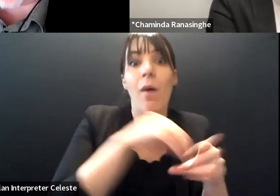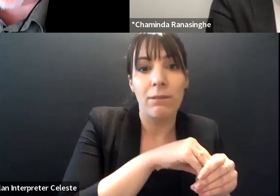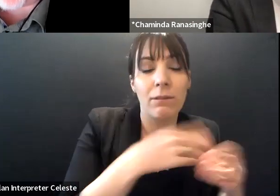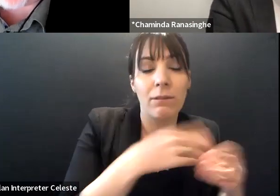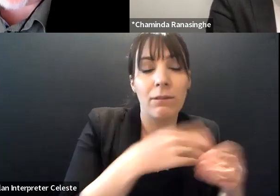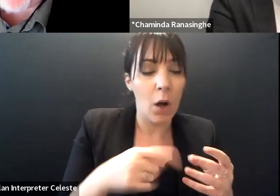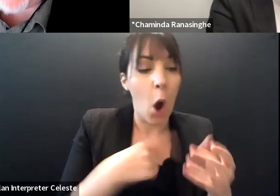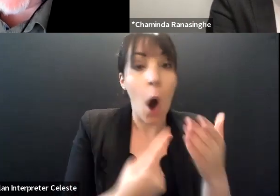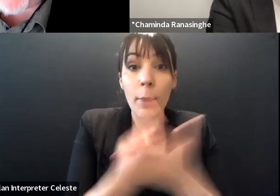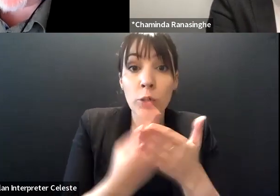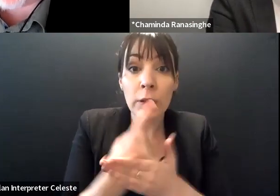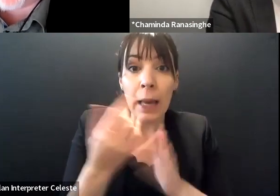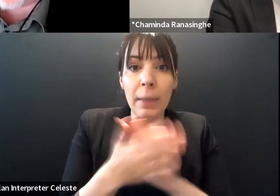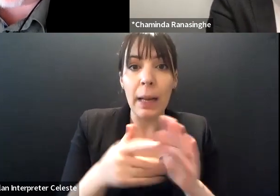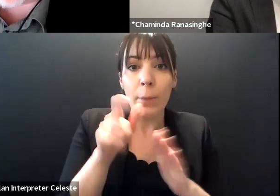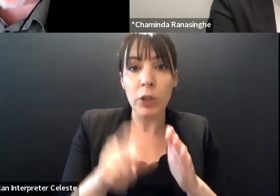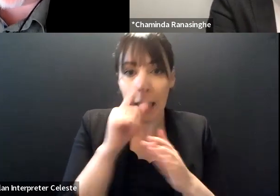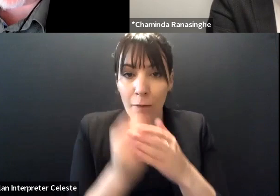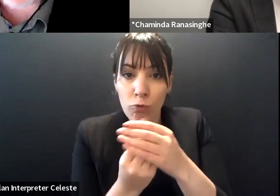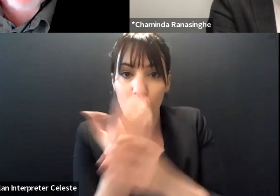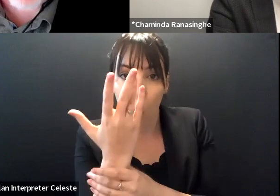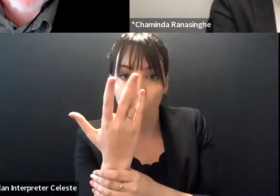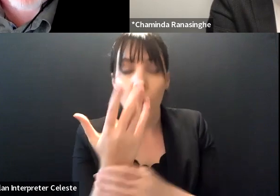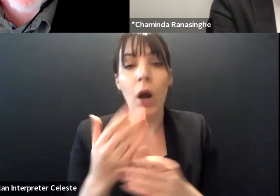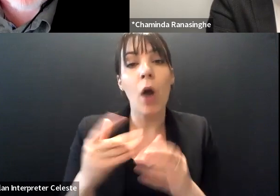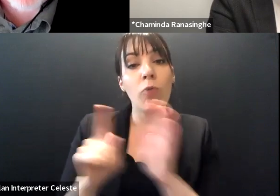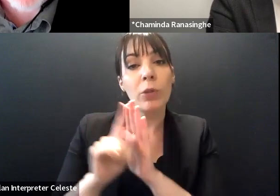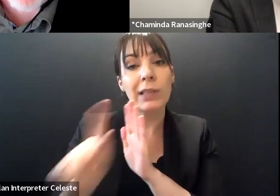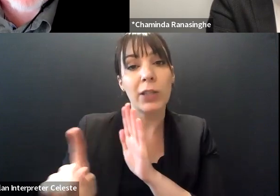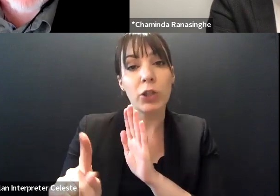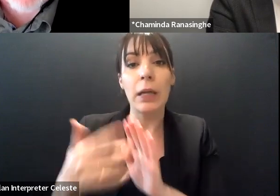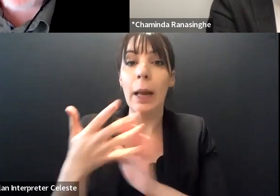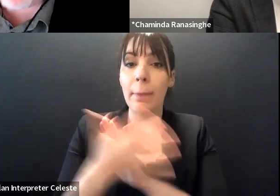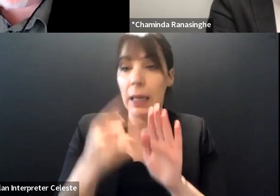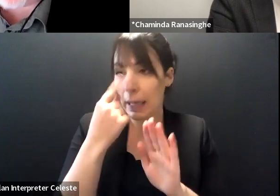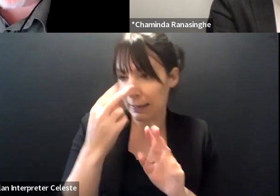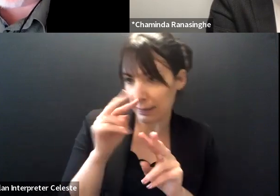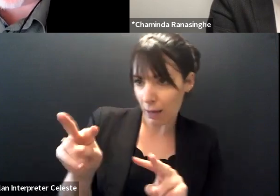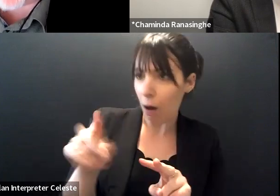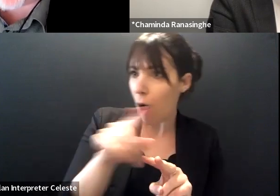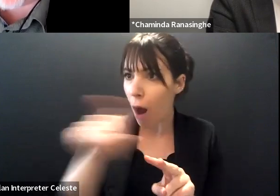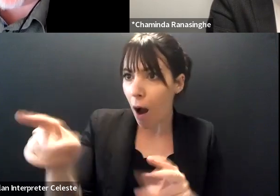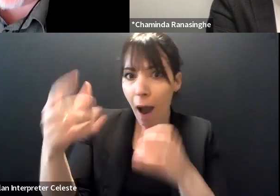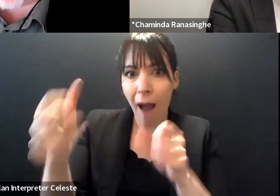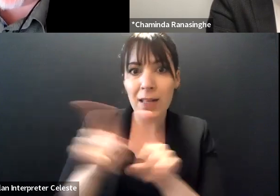enables people to grow and thrive in the space, and representation allows people to see themselves and others.